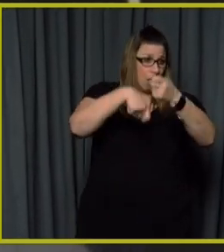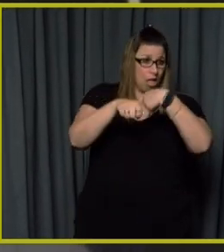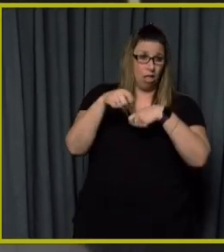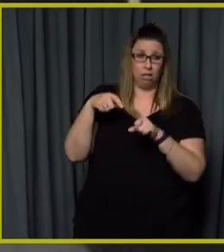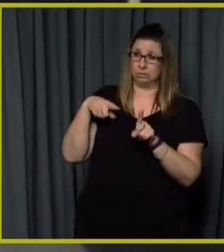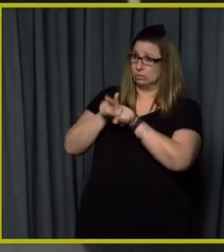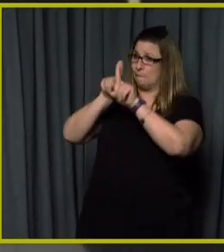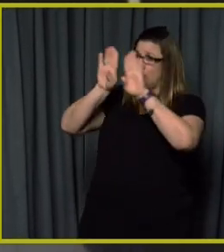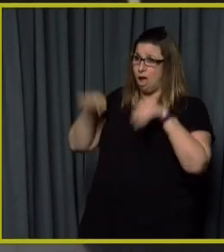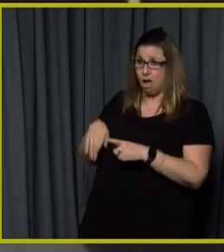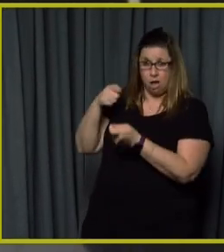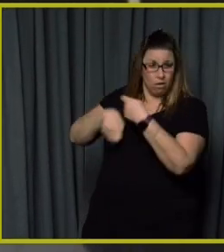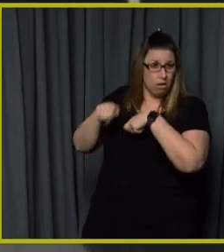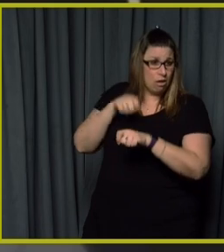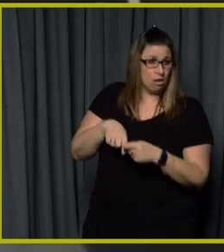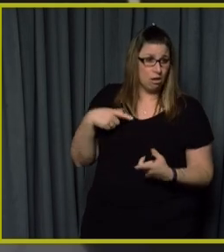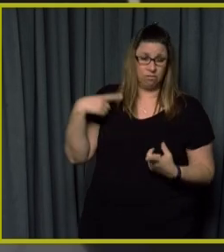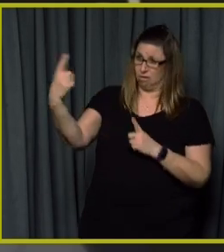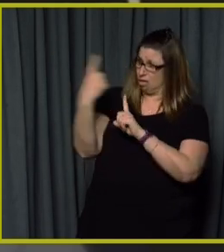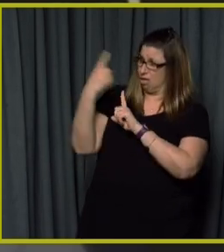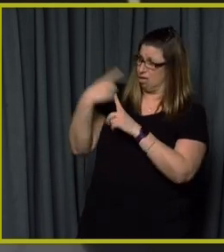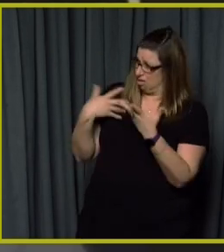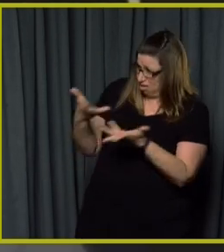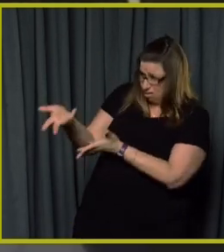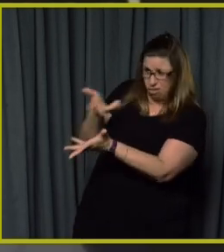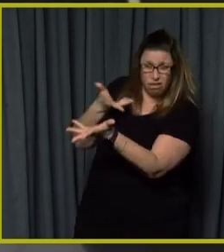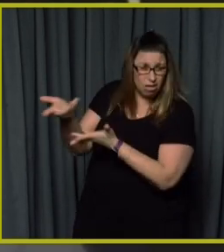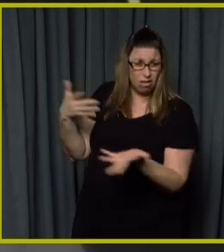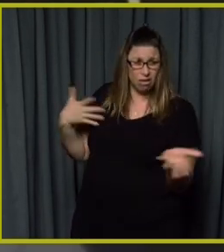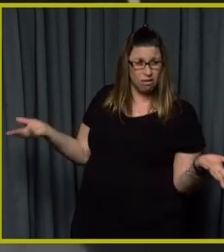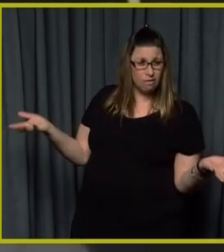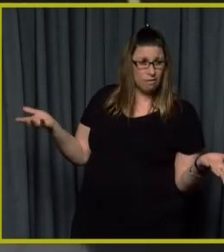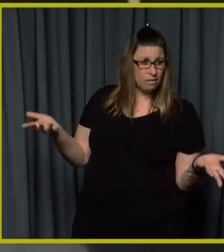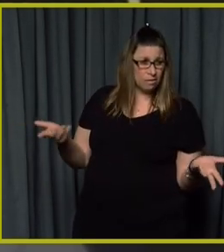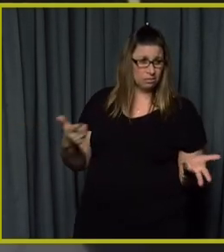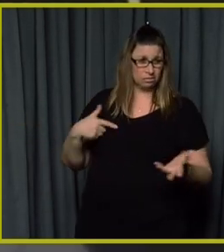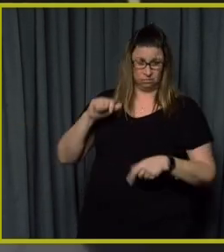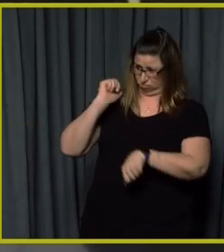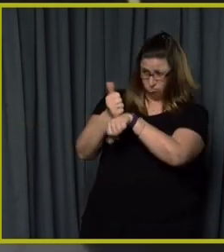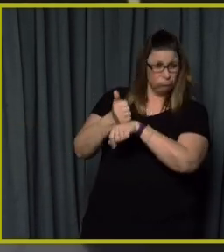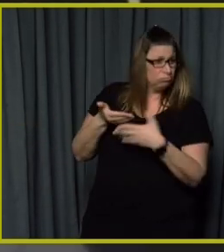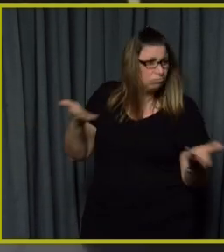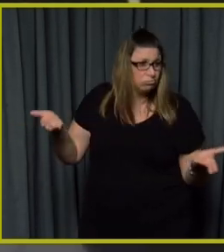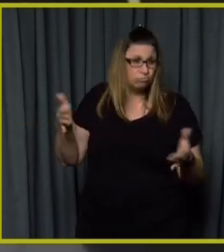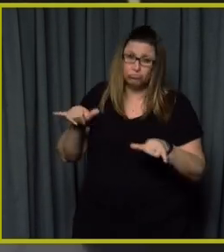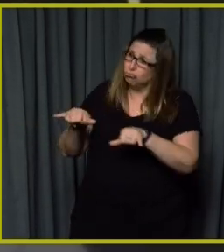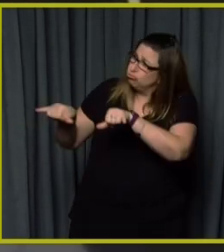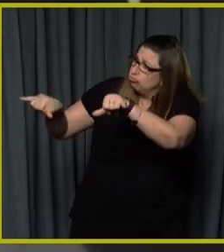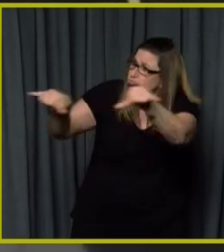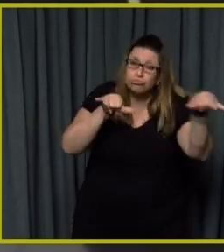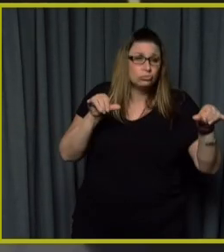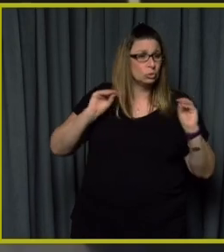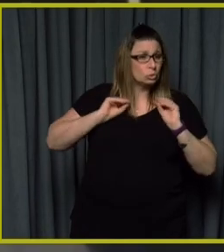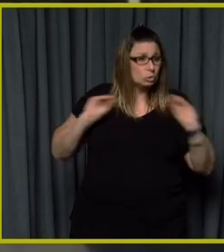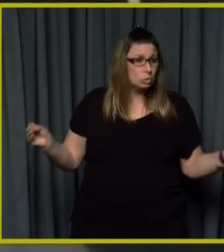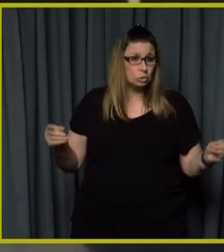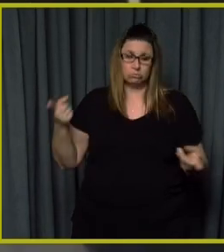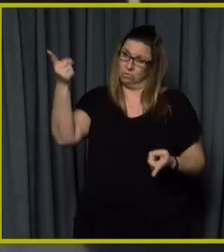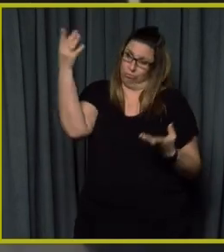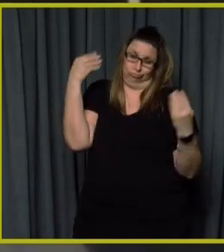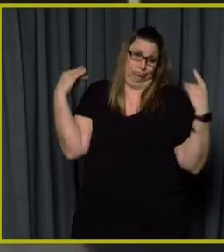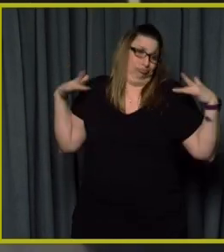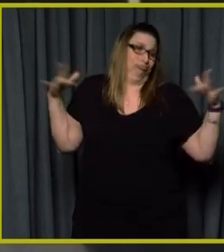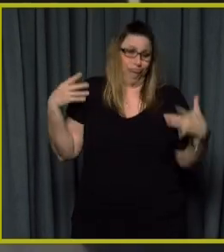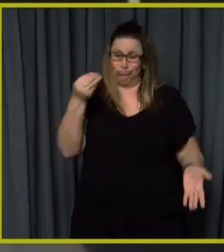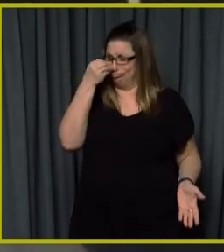part of a system that has been set up by the privileged and wealthy against and to the detriment of me and all of